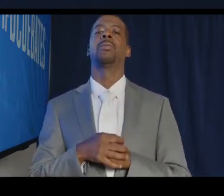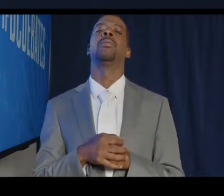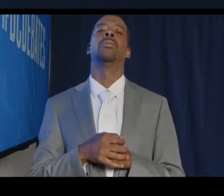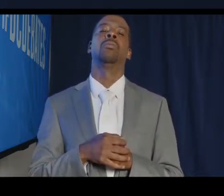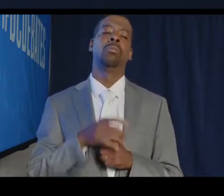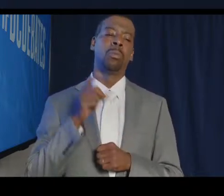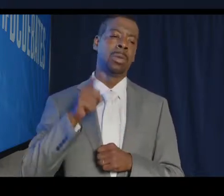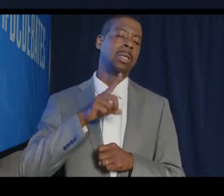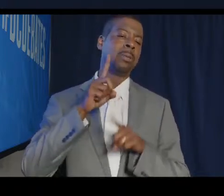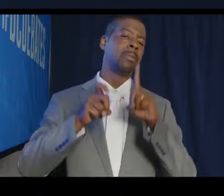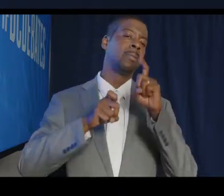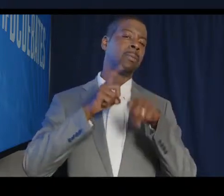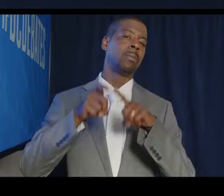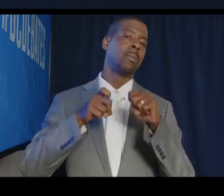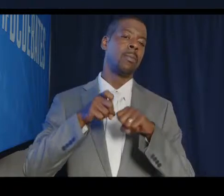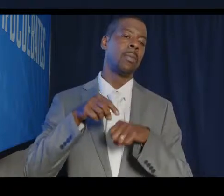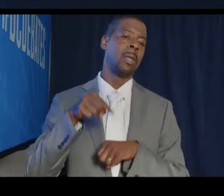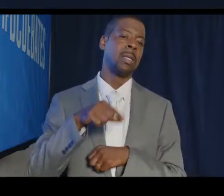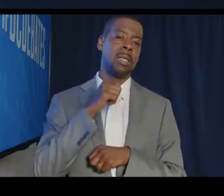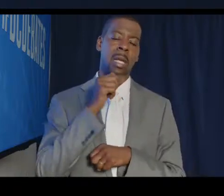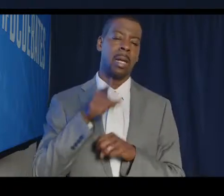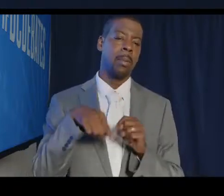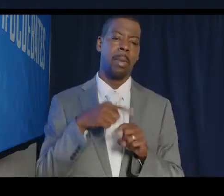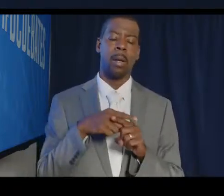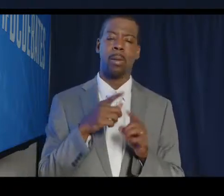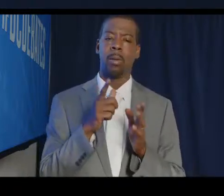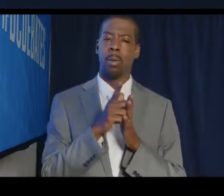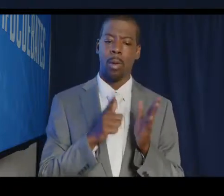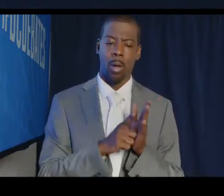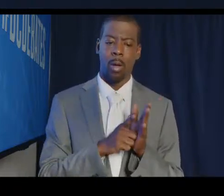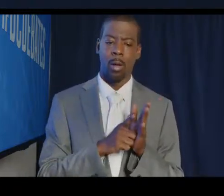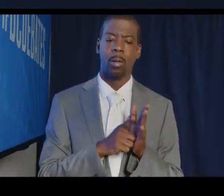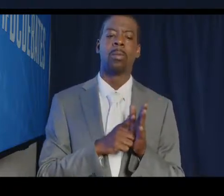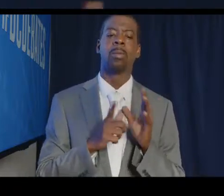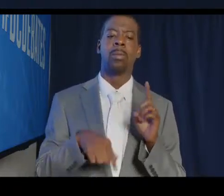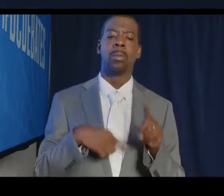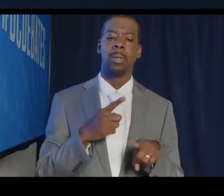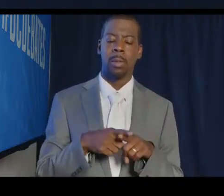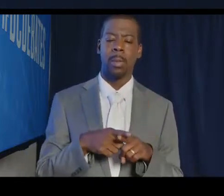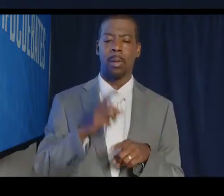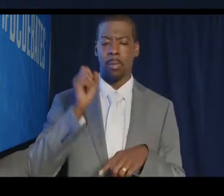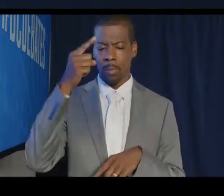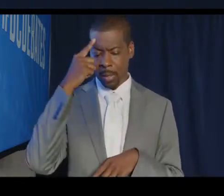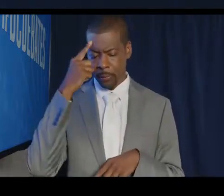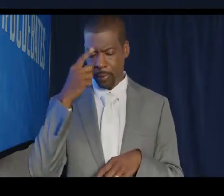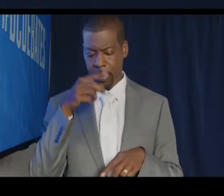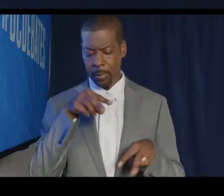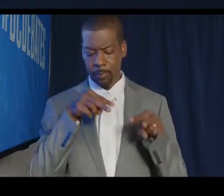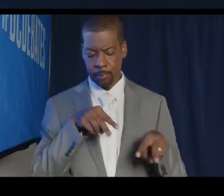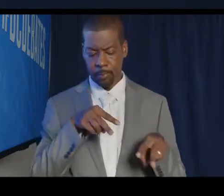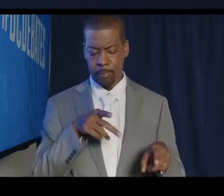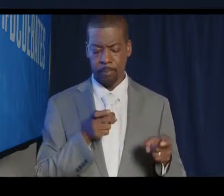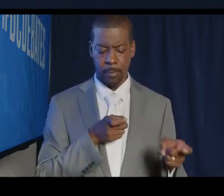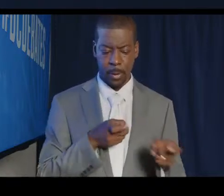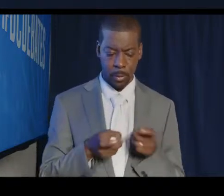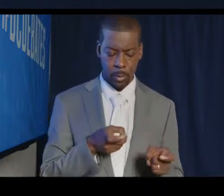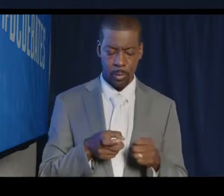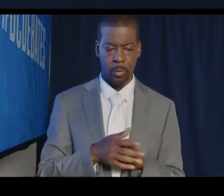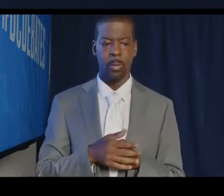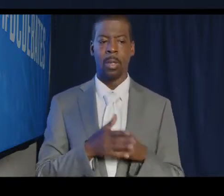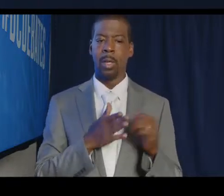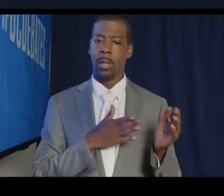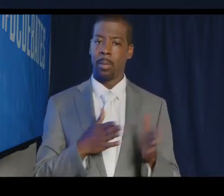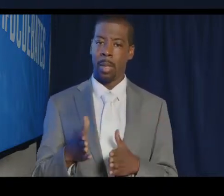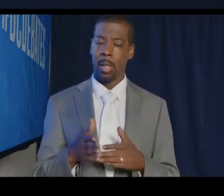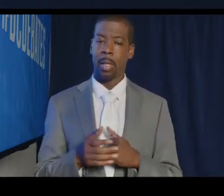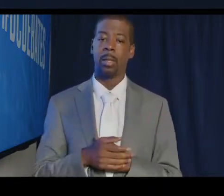questions. Because again, this is not about legislation, this is about oversight. Part of the plan, or part of, I guess, the agreement rather, is the